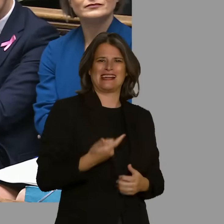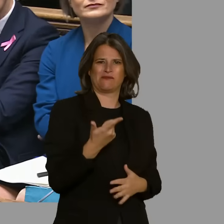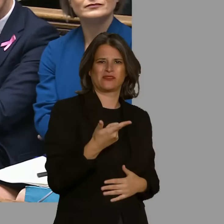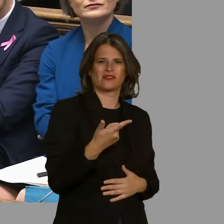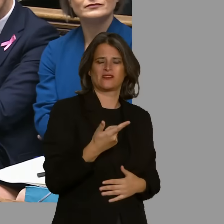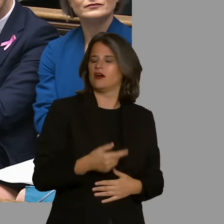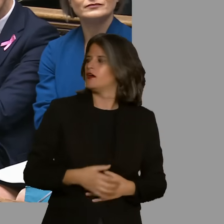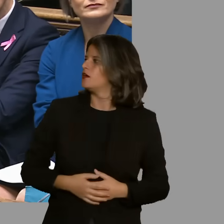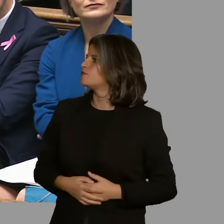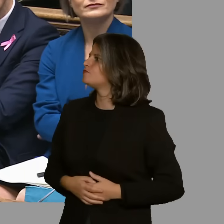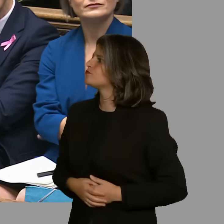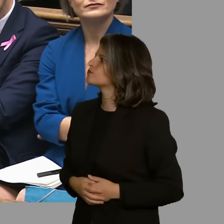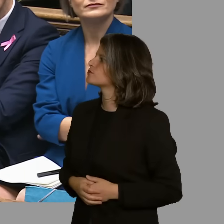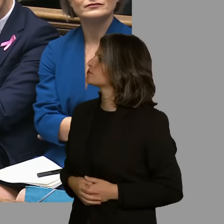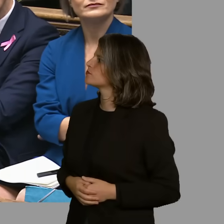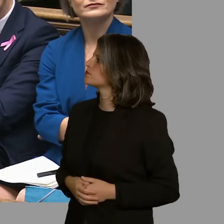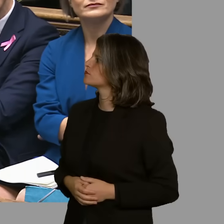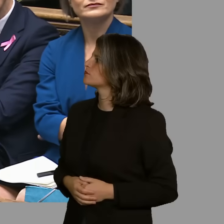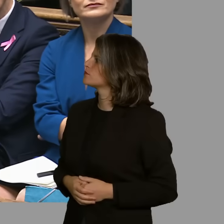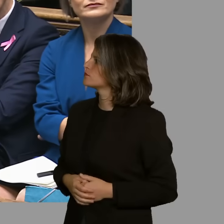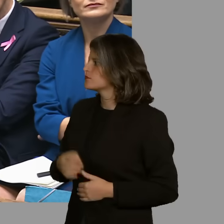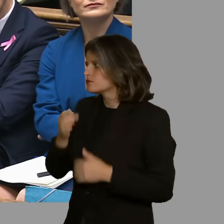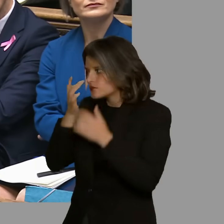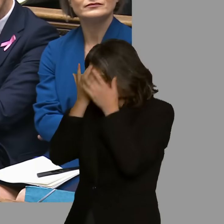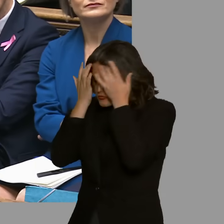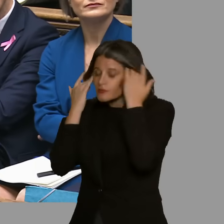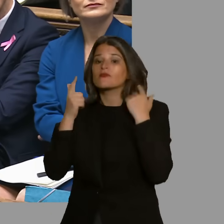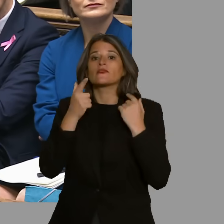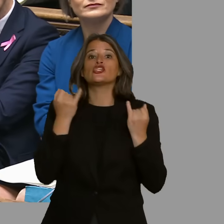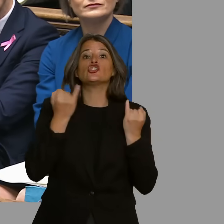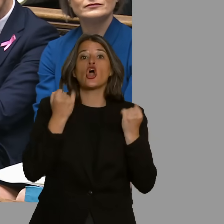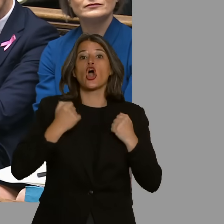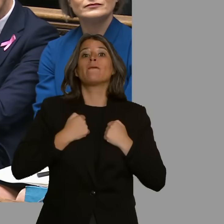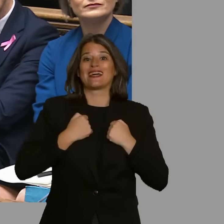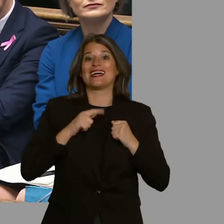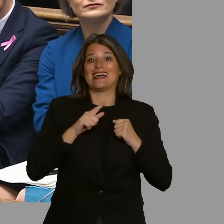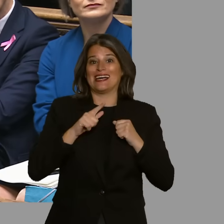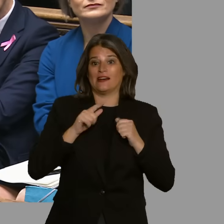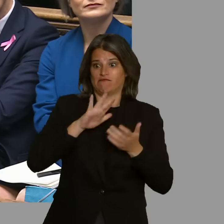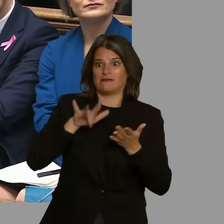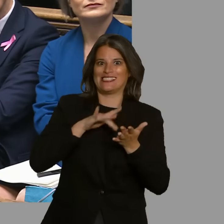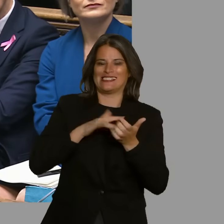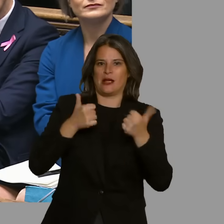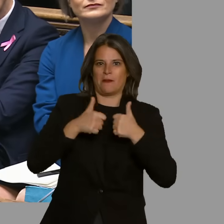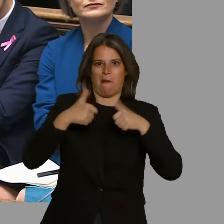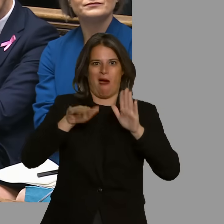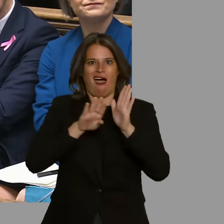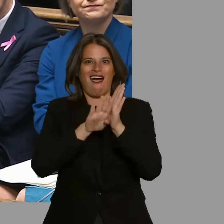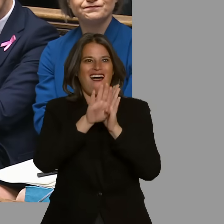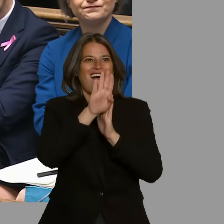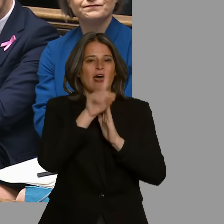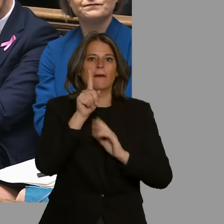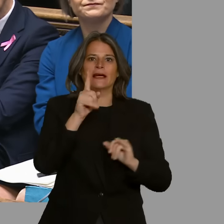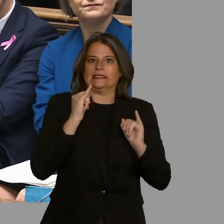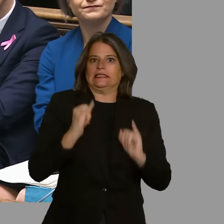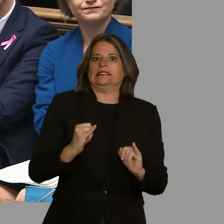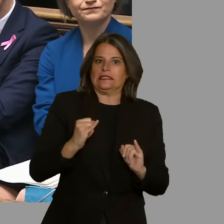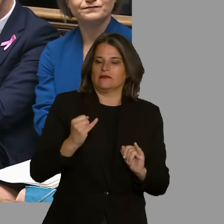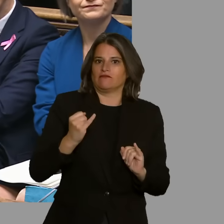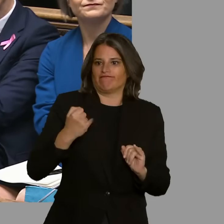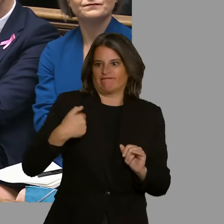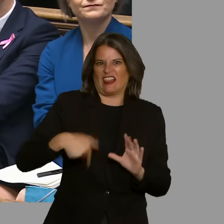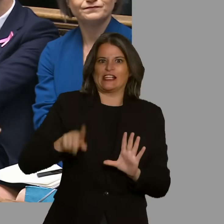devastated by knife crime. Nasty Tory austerity decimated frontline policing, and we're